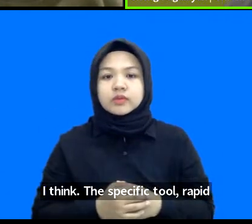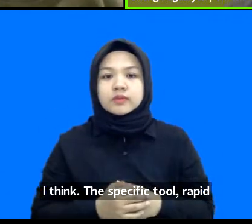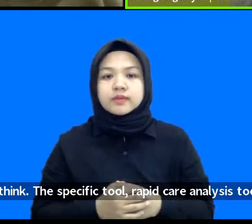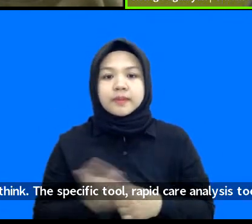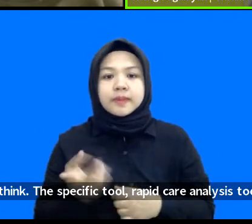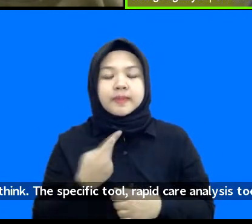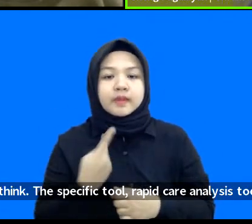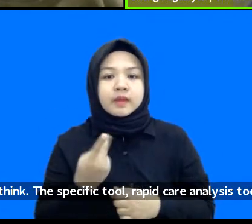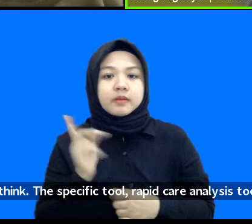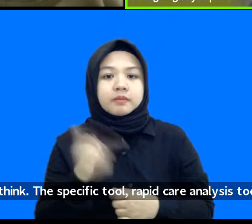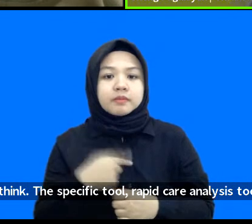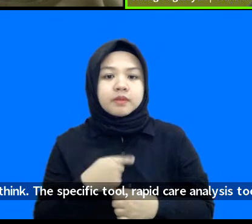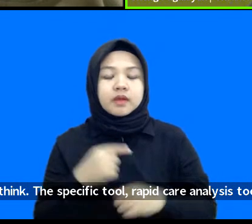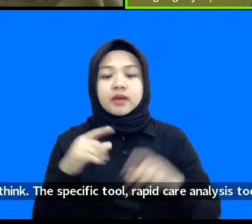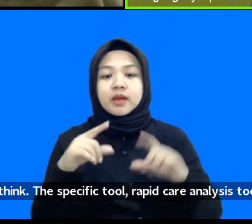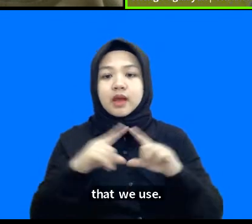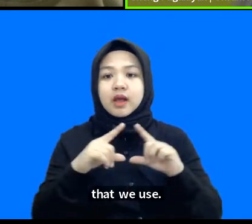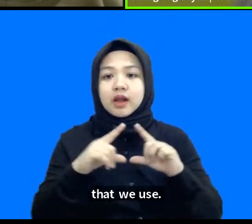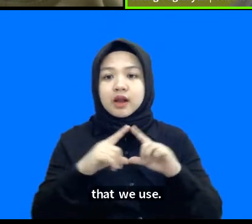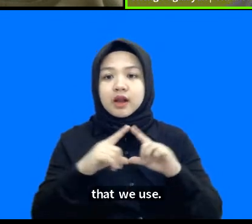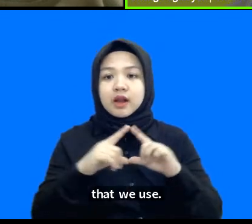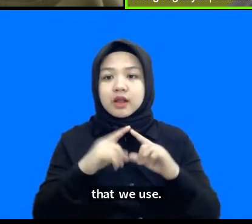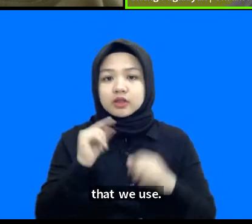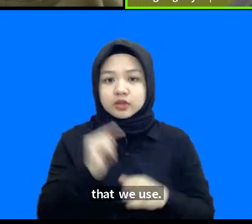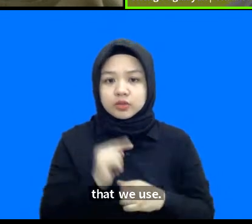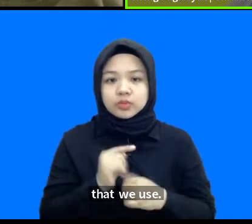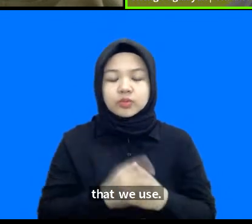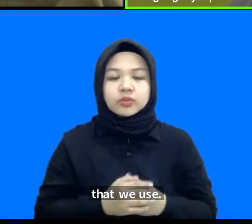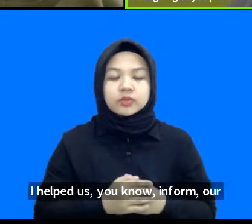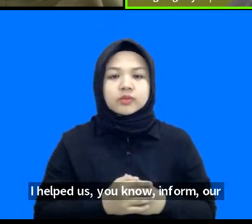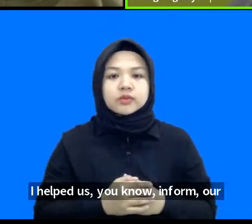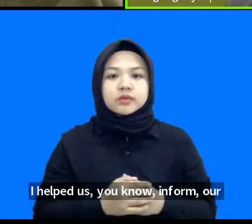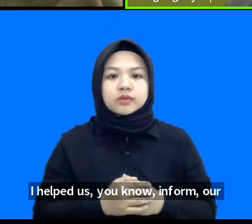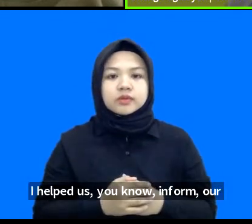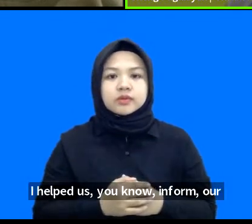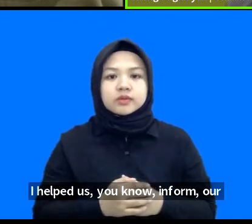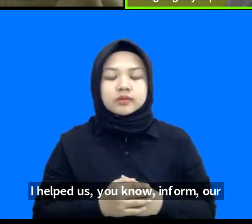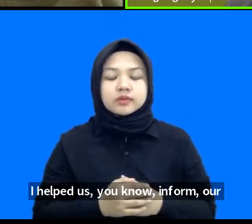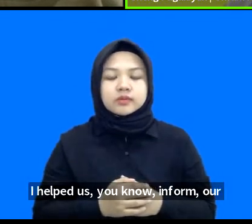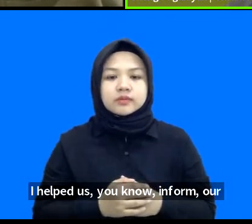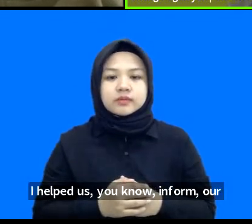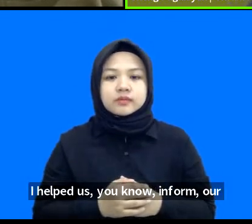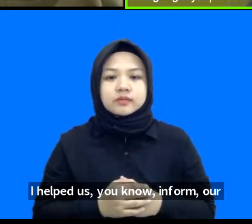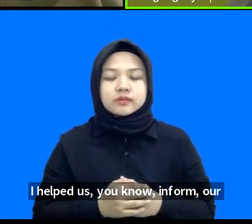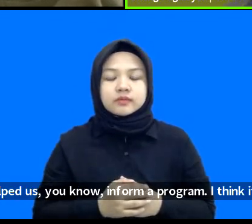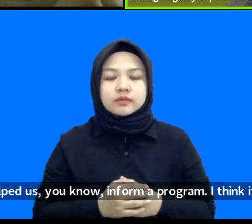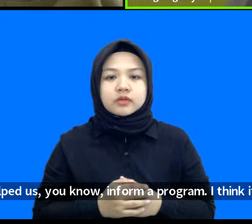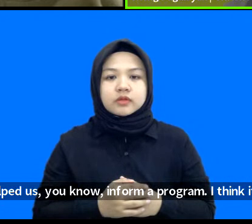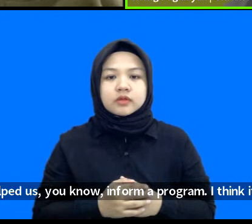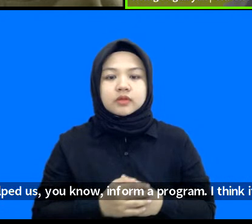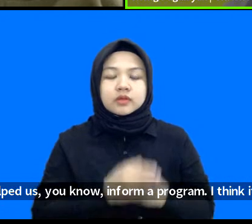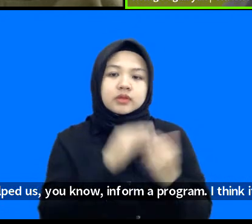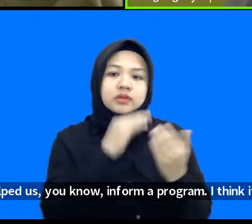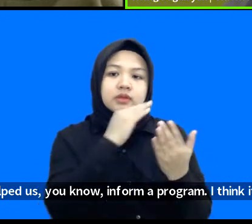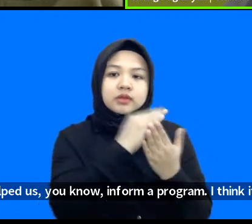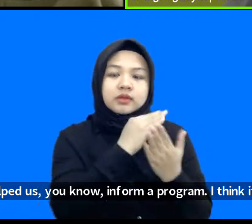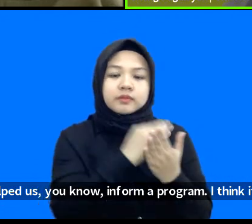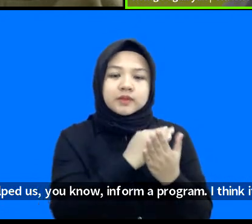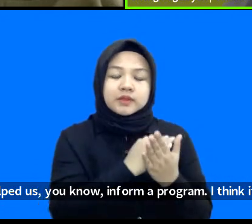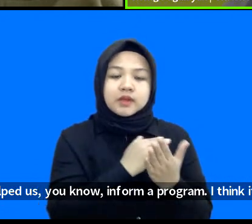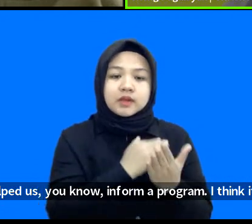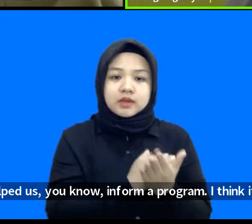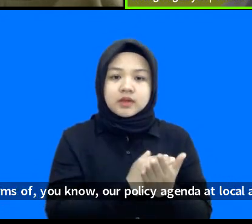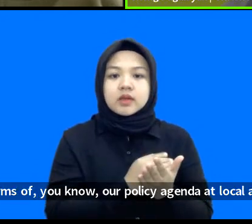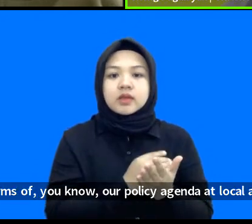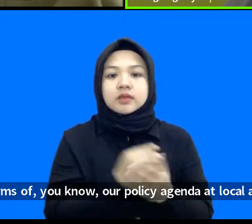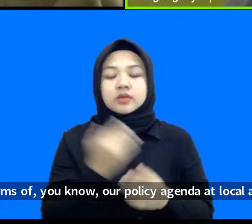helped us inform programmatic and policy in terms of our policy agenda at the local and